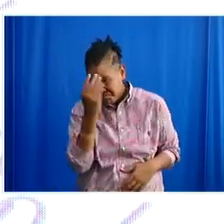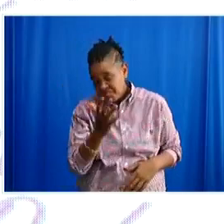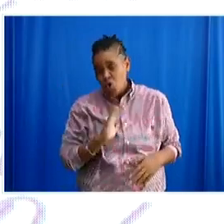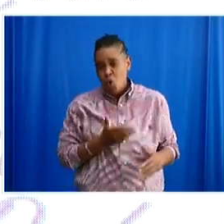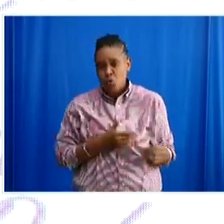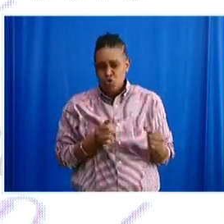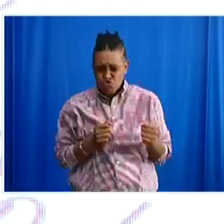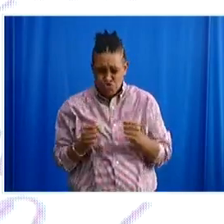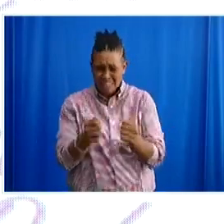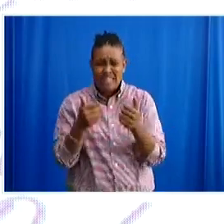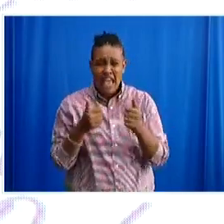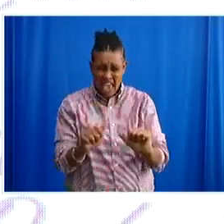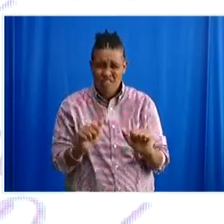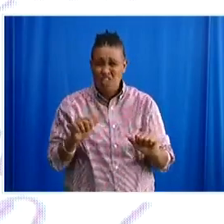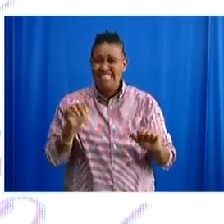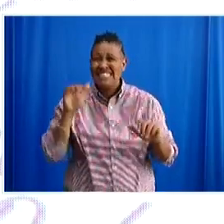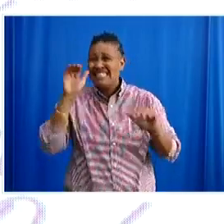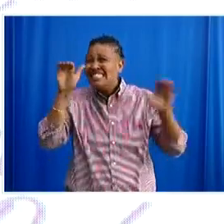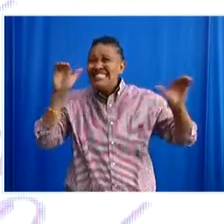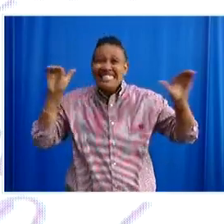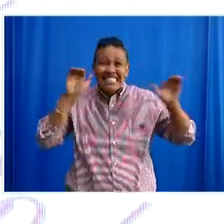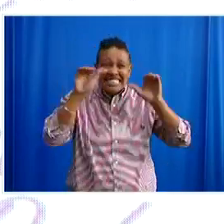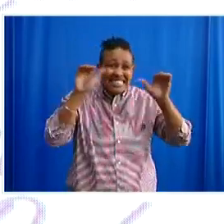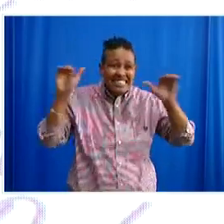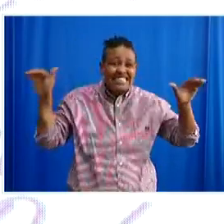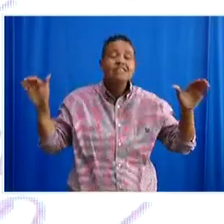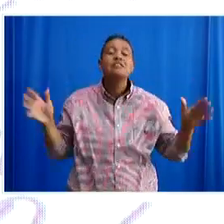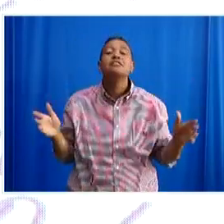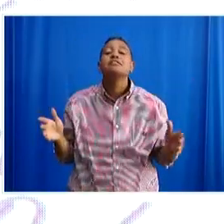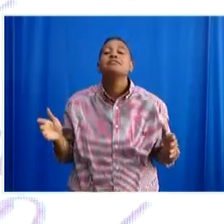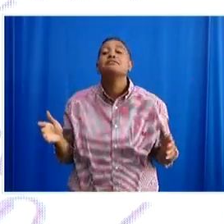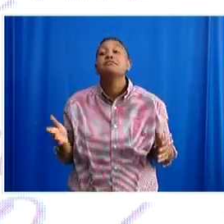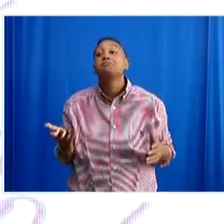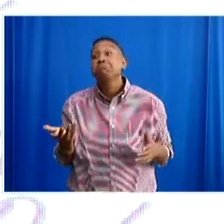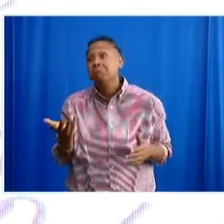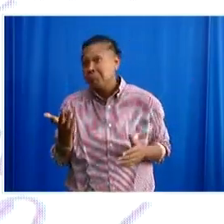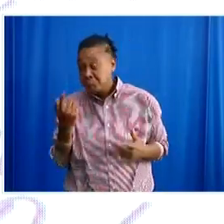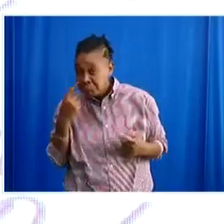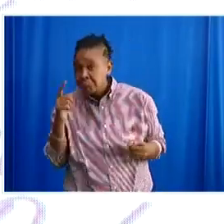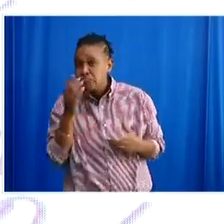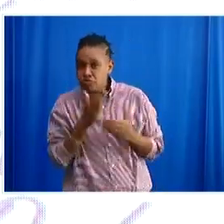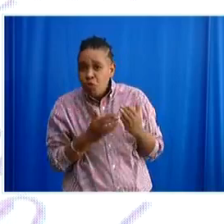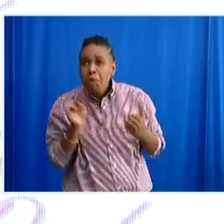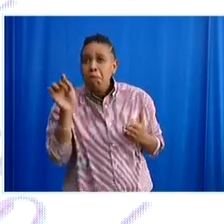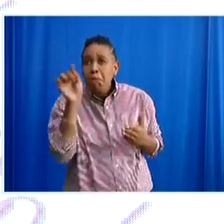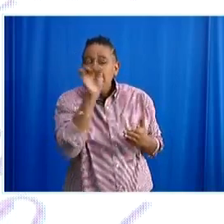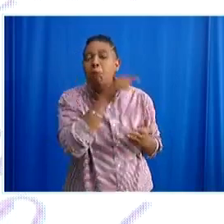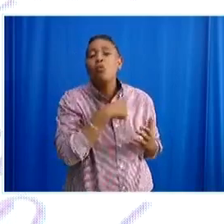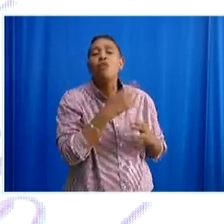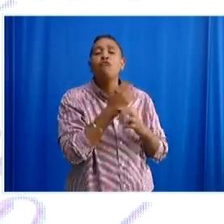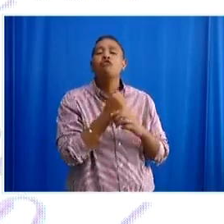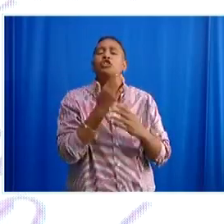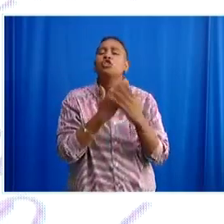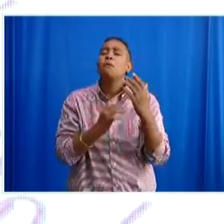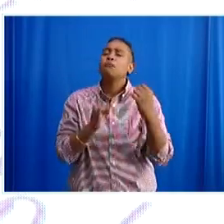strategic efforts in this area have met on fertile ground, and we have received